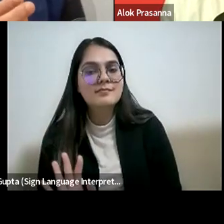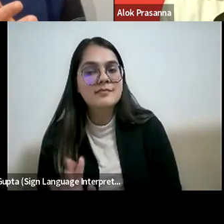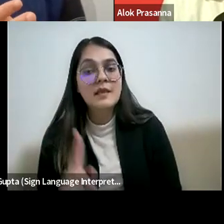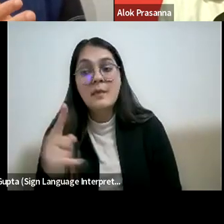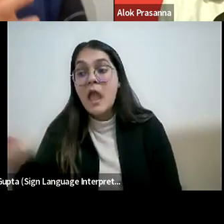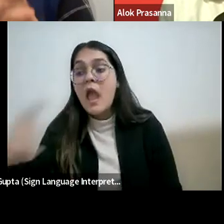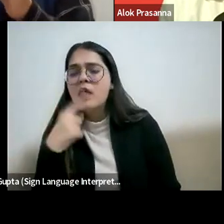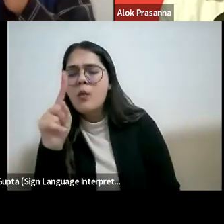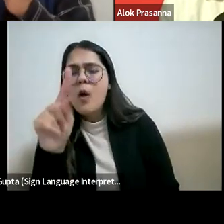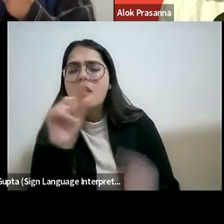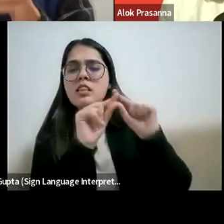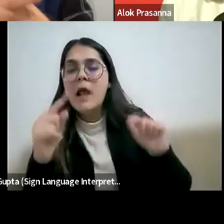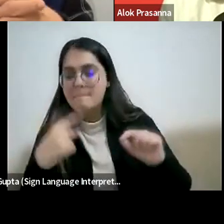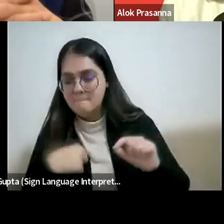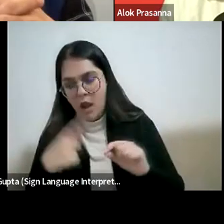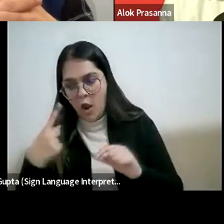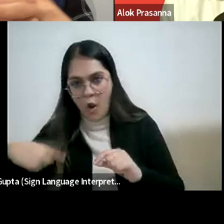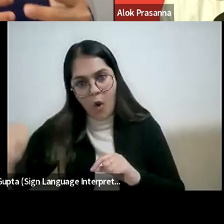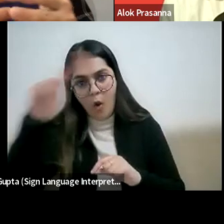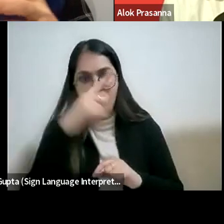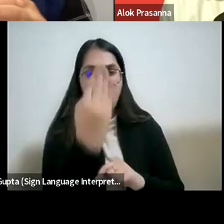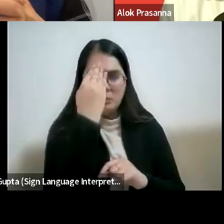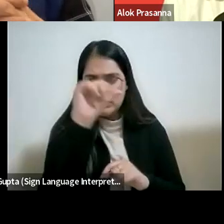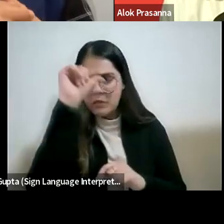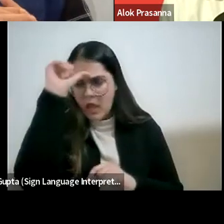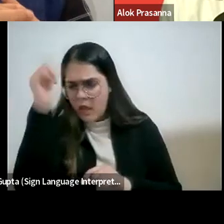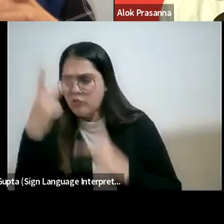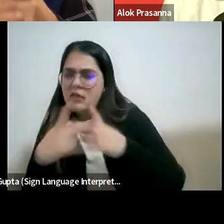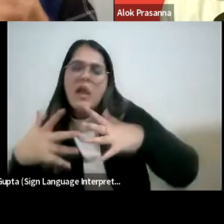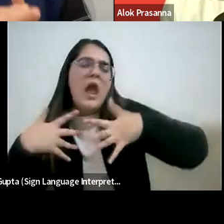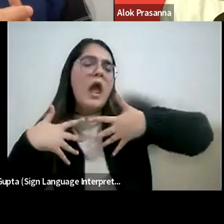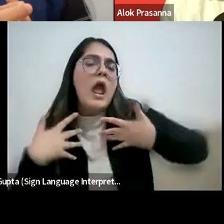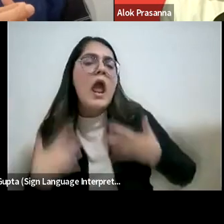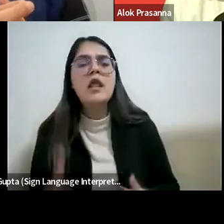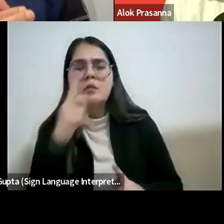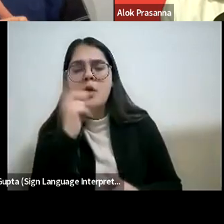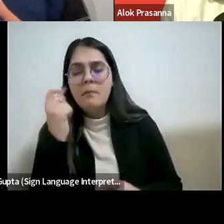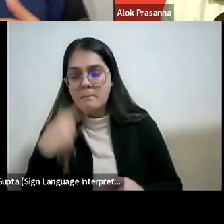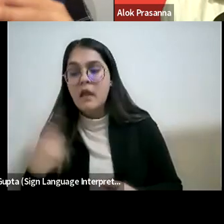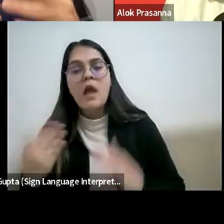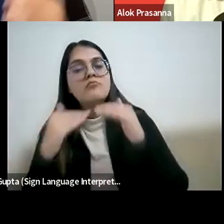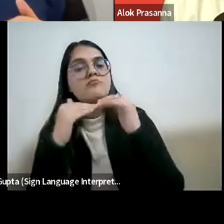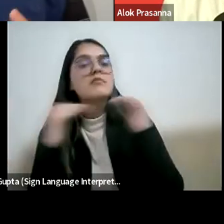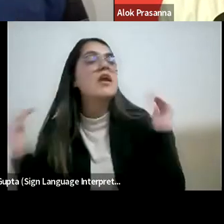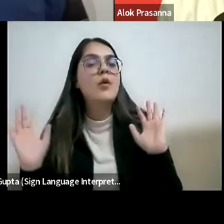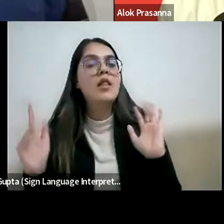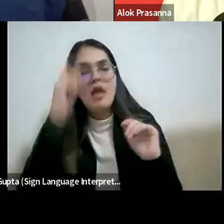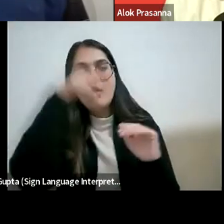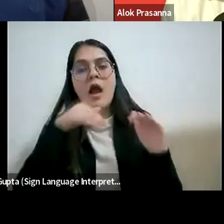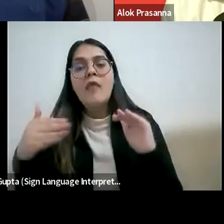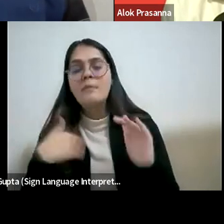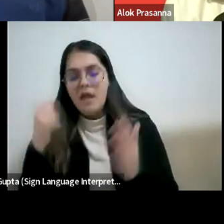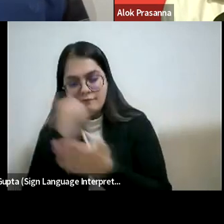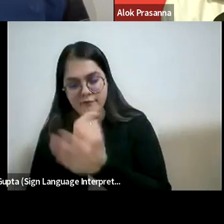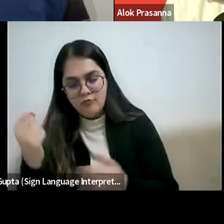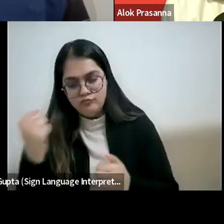are equal. People of different religion, different caste, different gender. We are all equal in this country. We have equal rights. We need